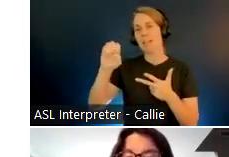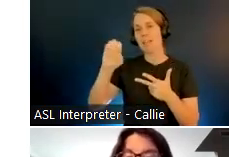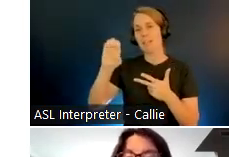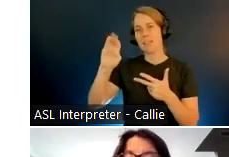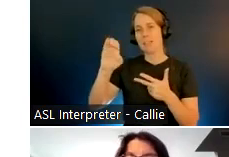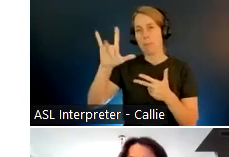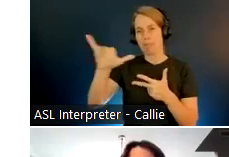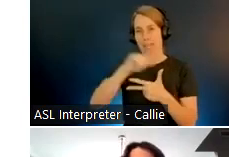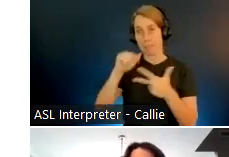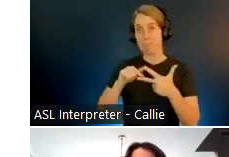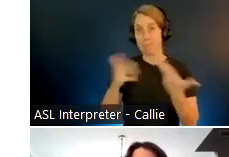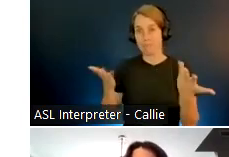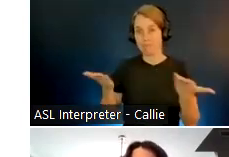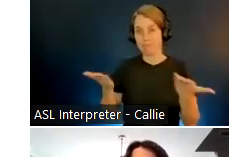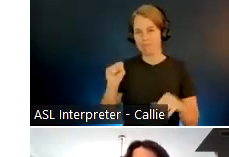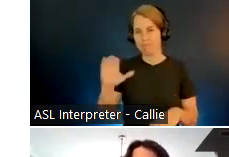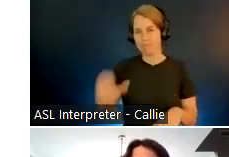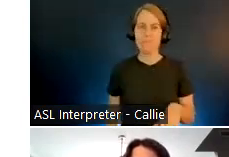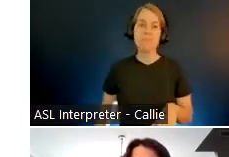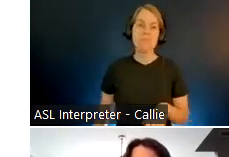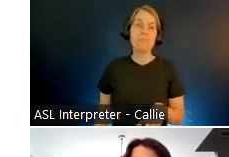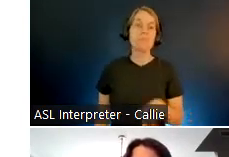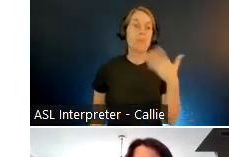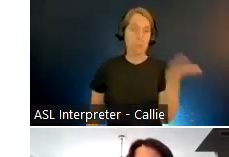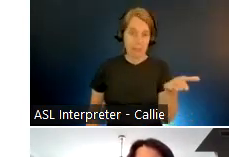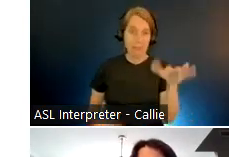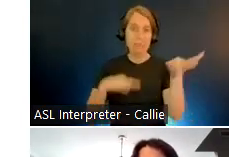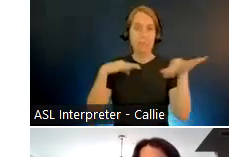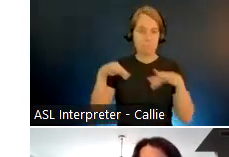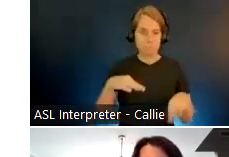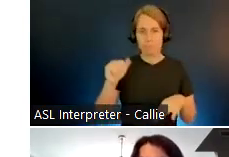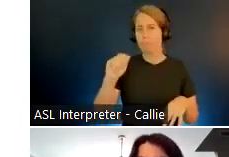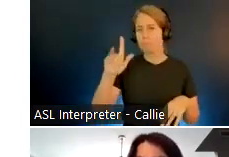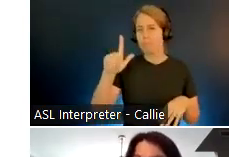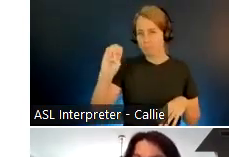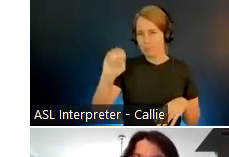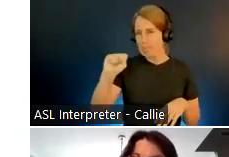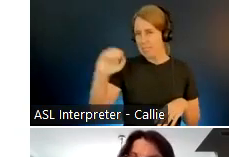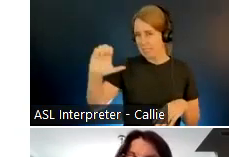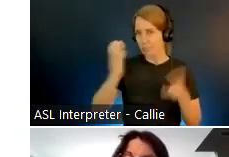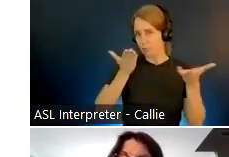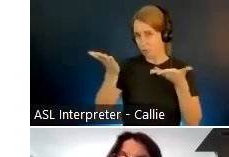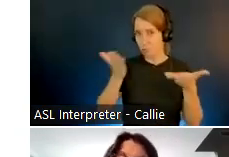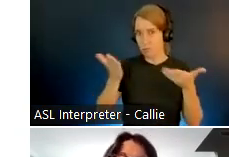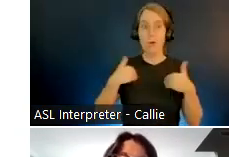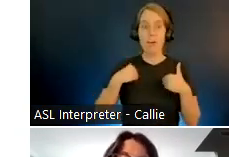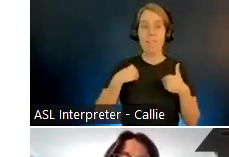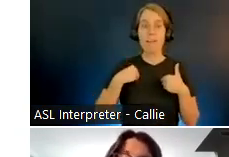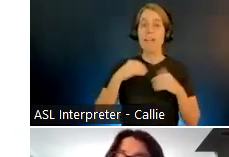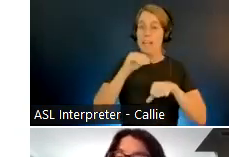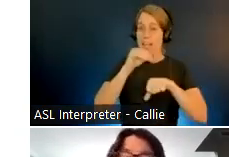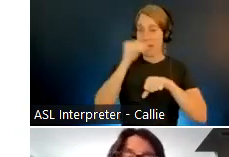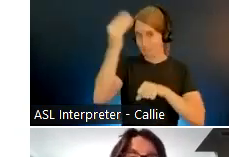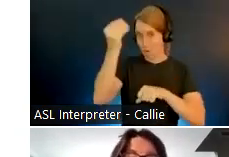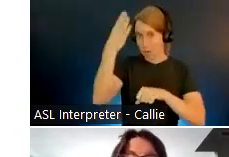So this slide gives an overview of Able South Carolina services. We have information and referral. So that means that if